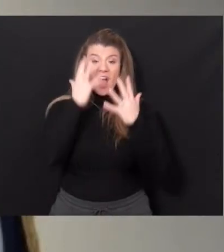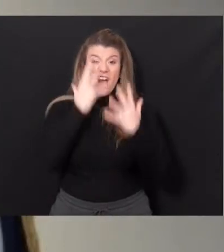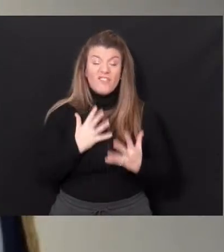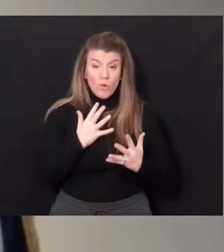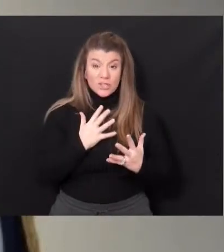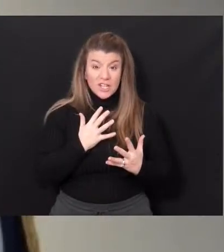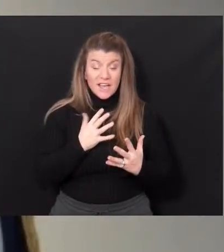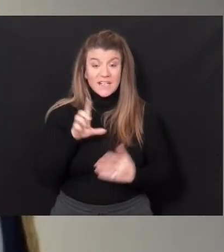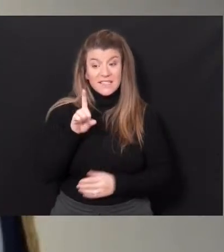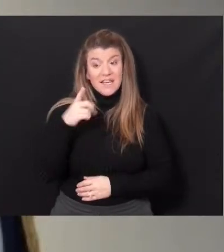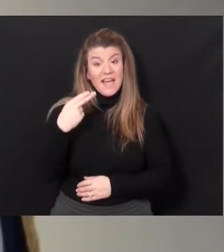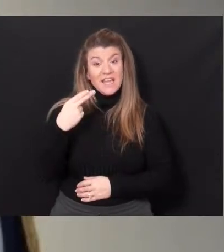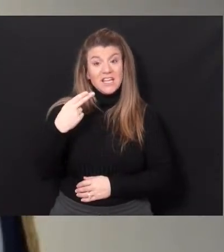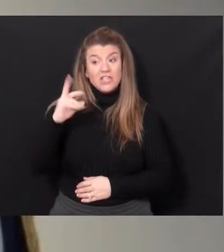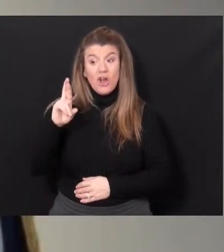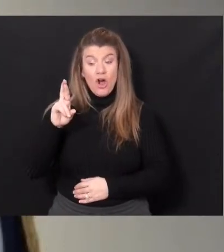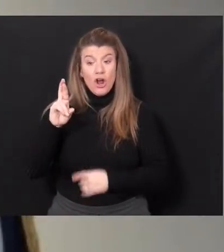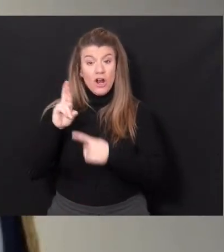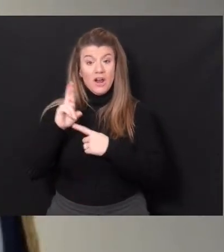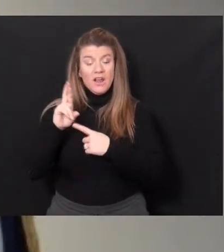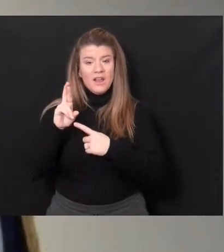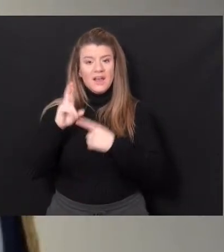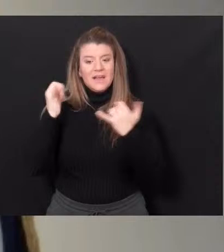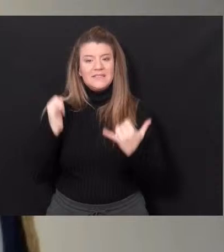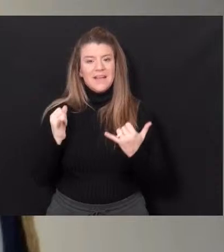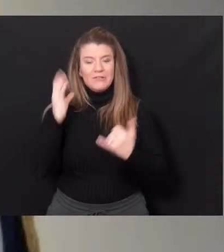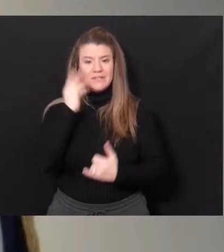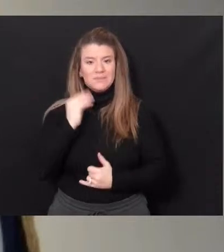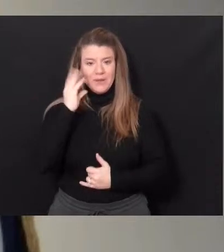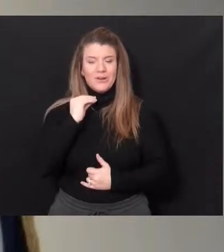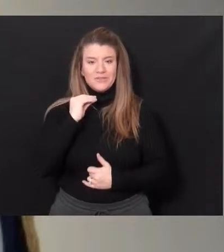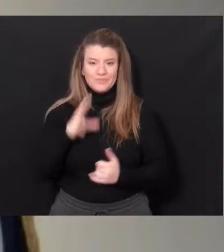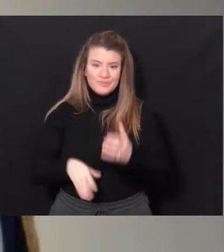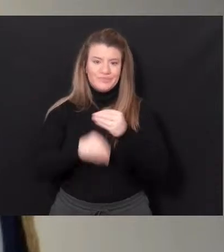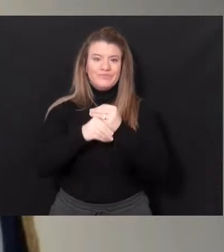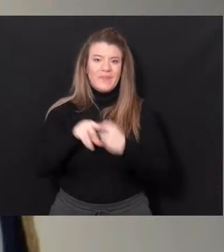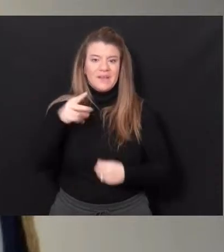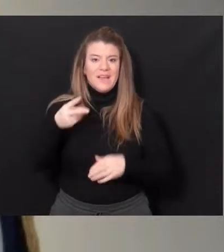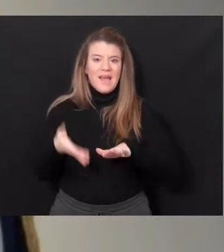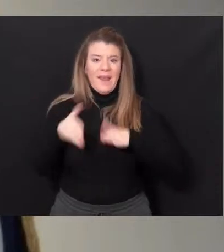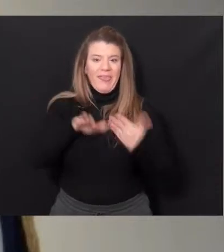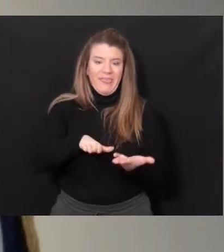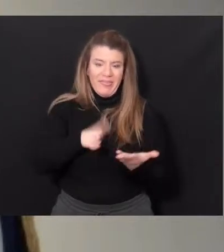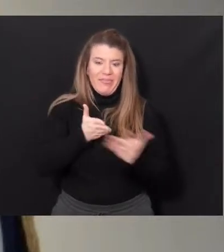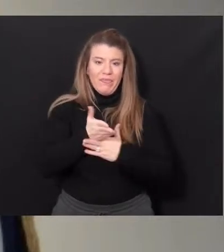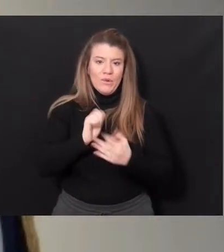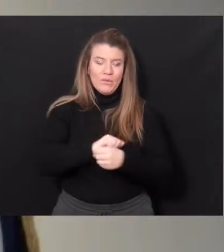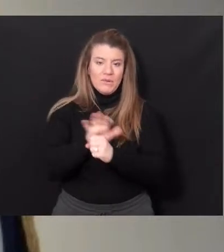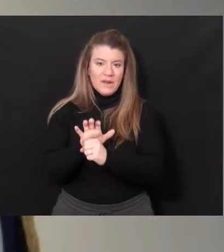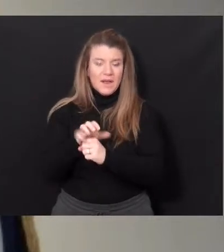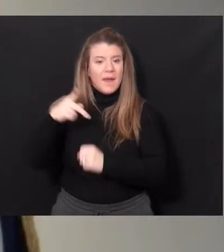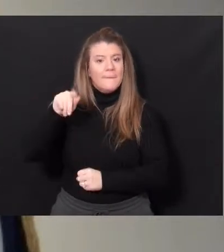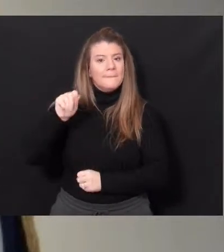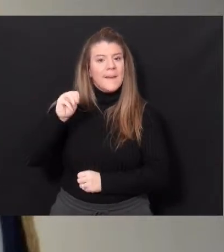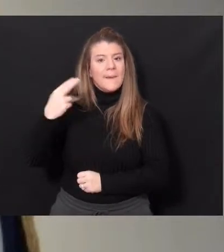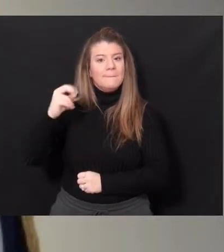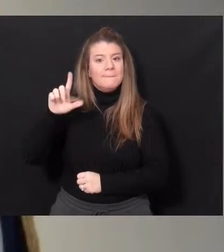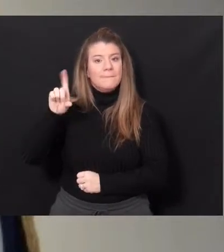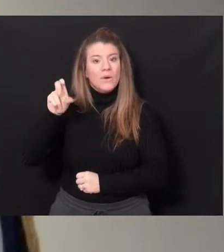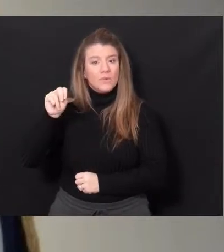Unfortunately, DHHR has experienced another death due to COVID. Pam Holt was